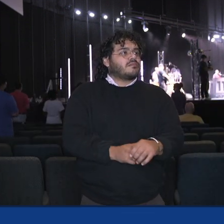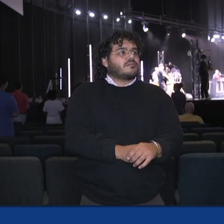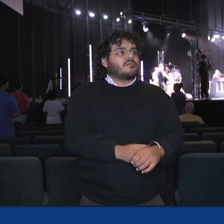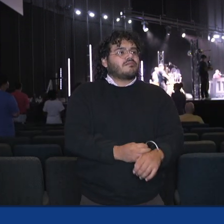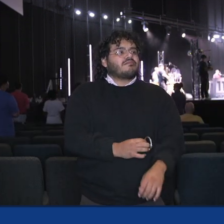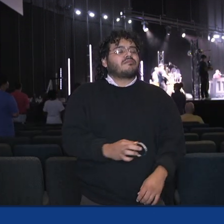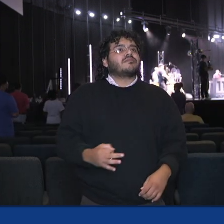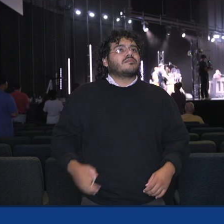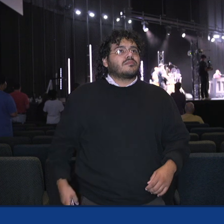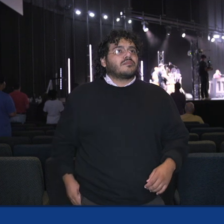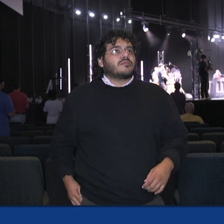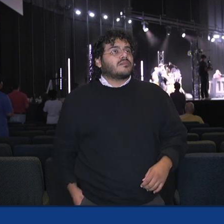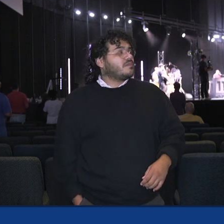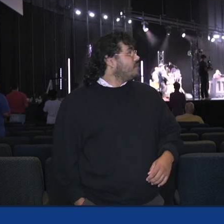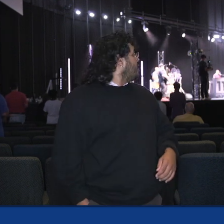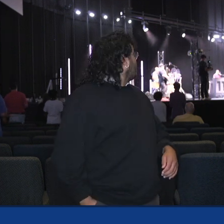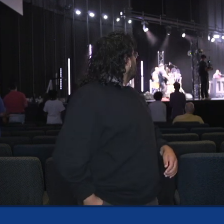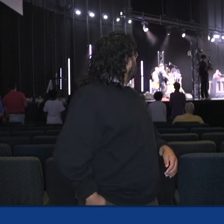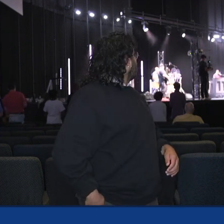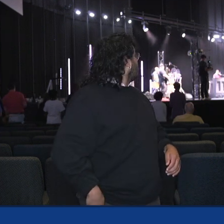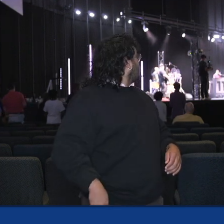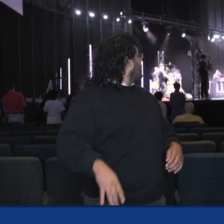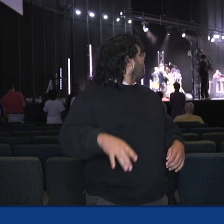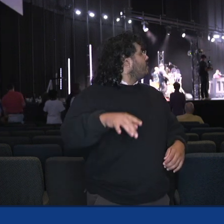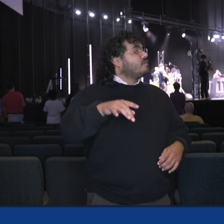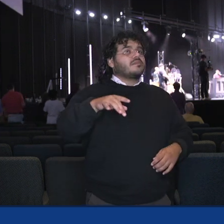Sing it with me. There is only one name.